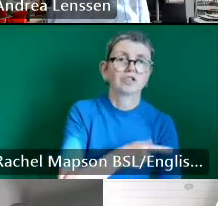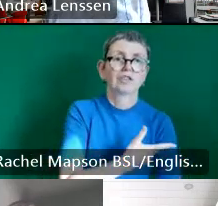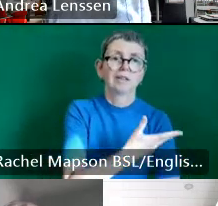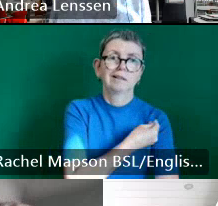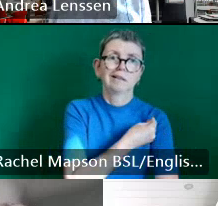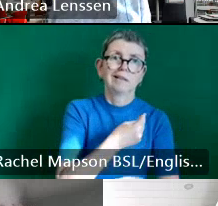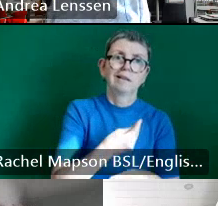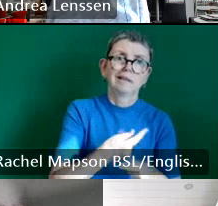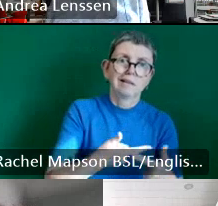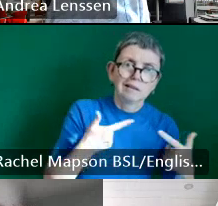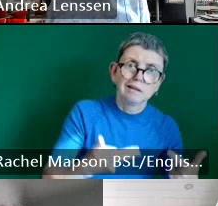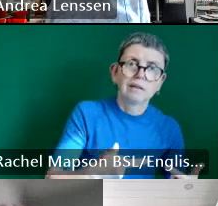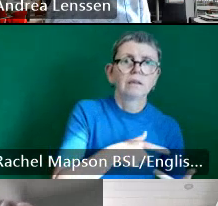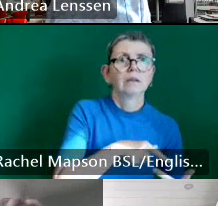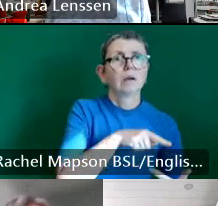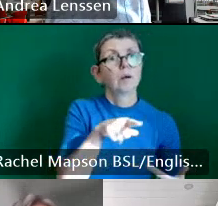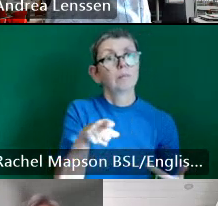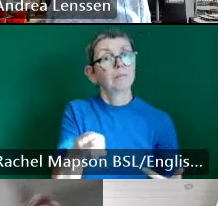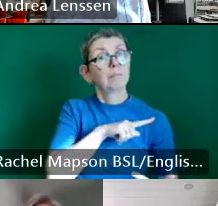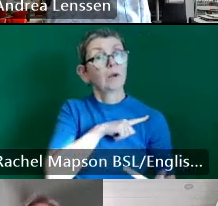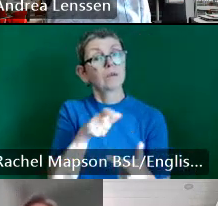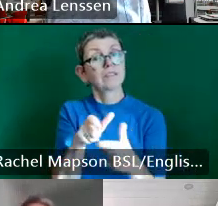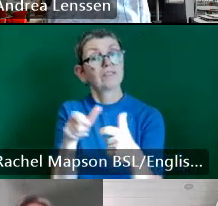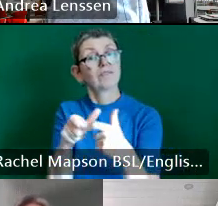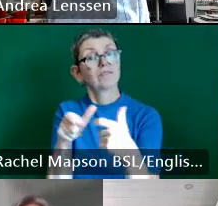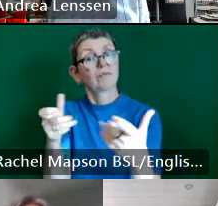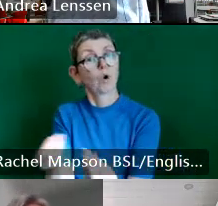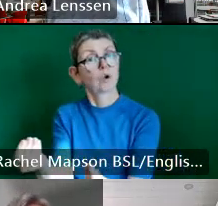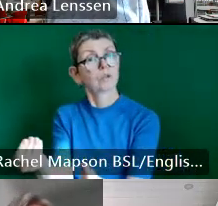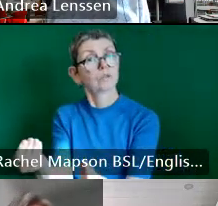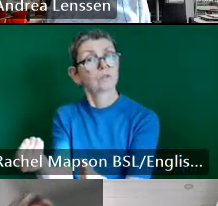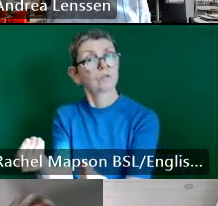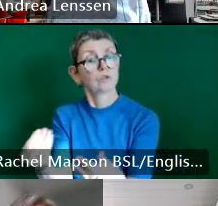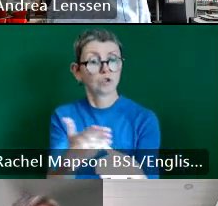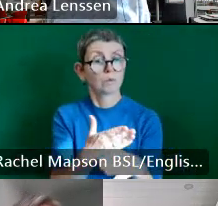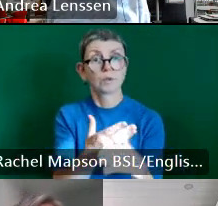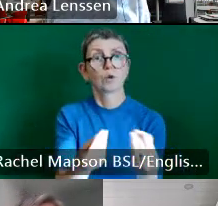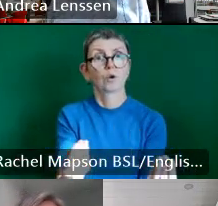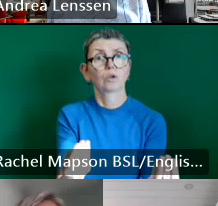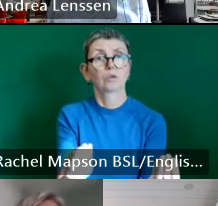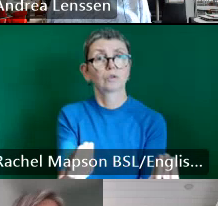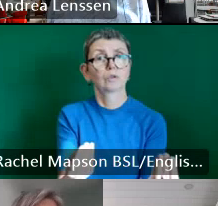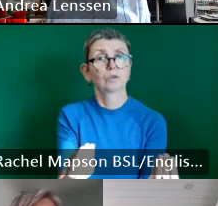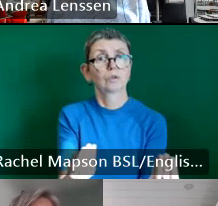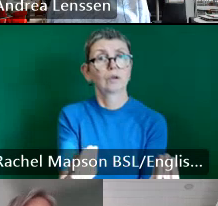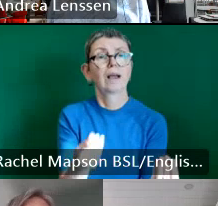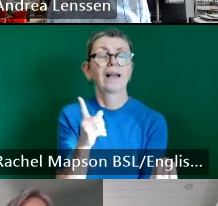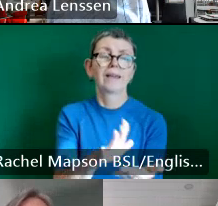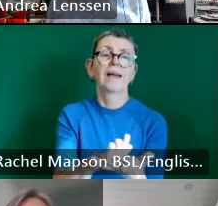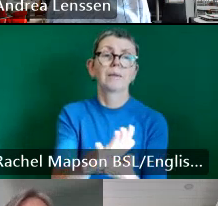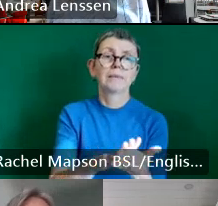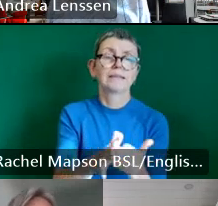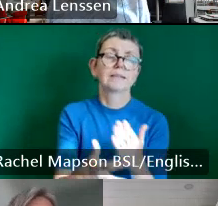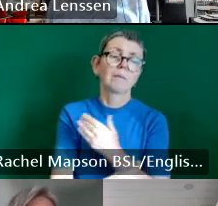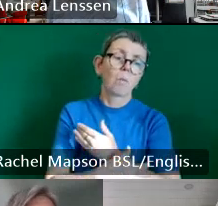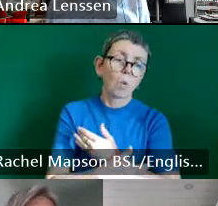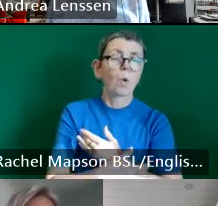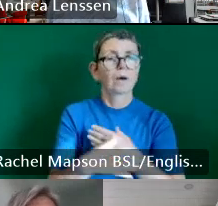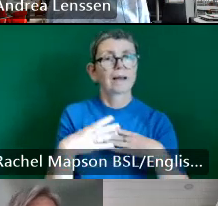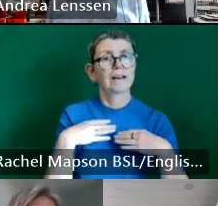was providing jobs for that community, right? And so that led to poor health behaviors and, again, poor